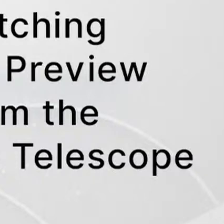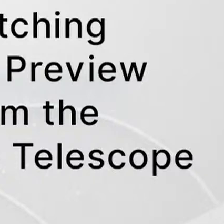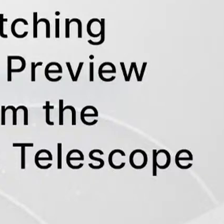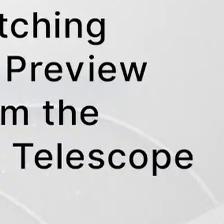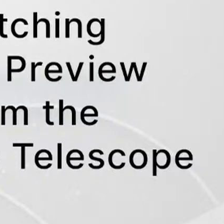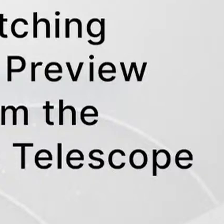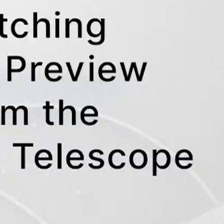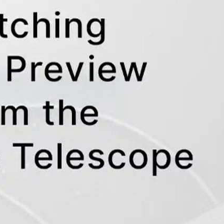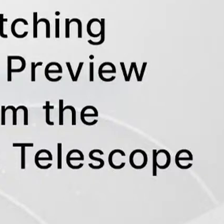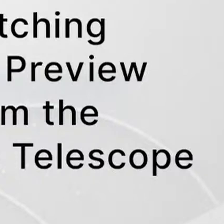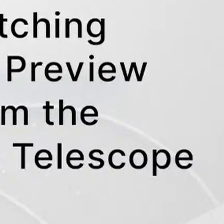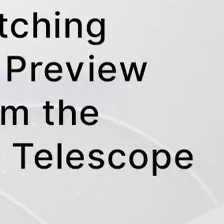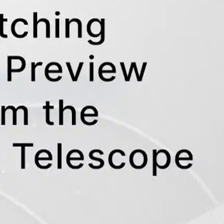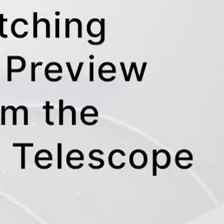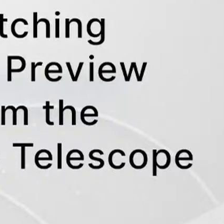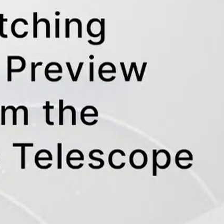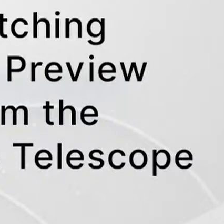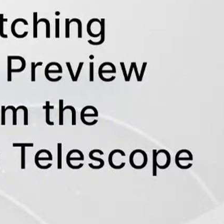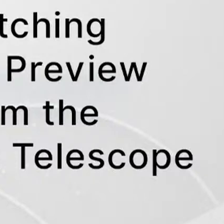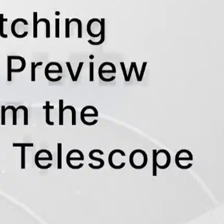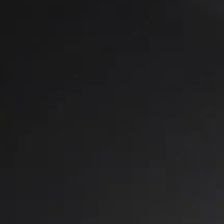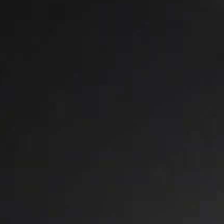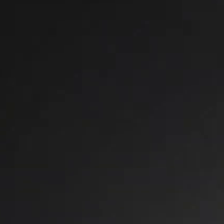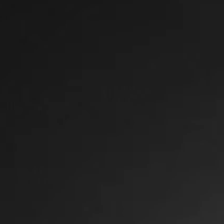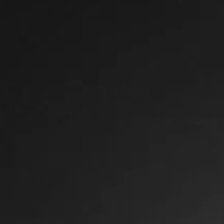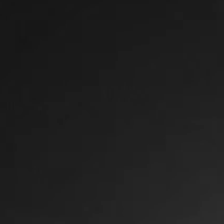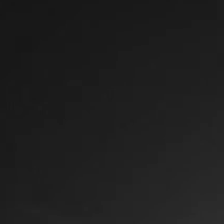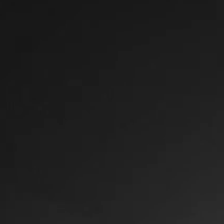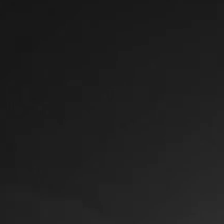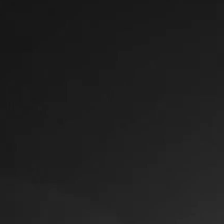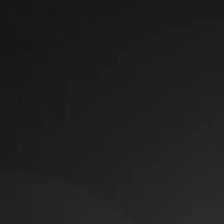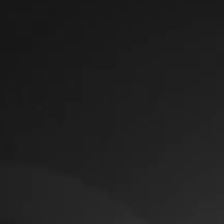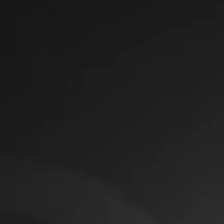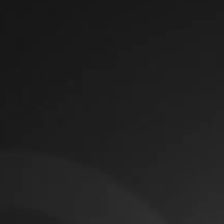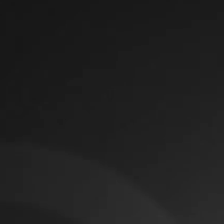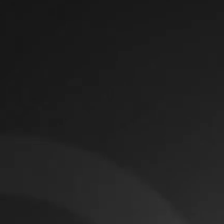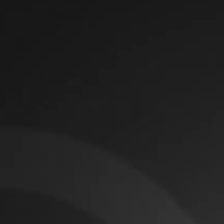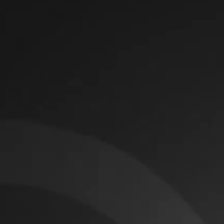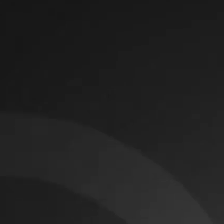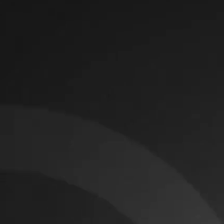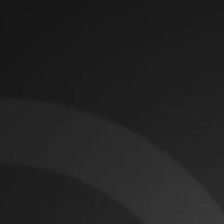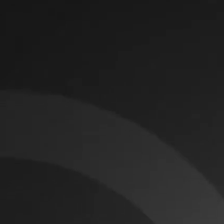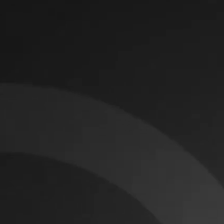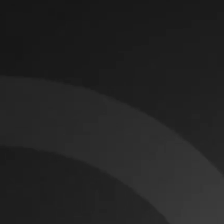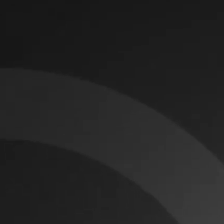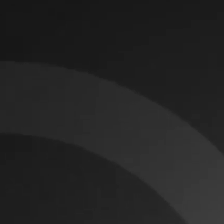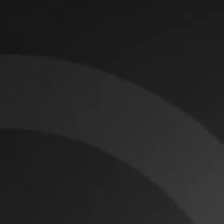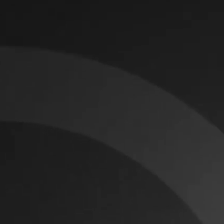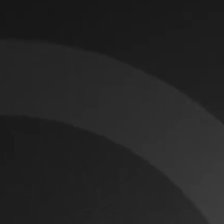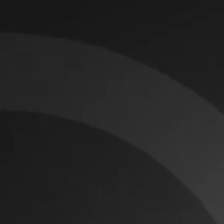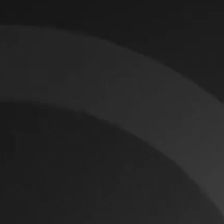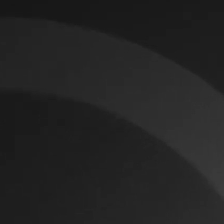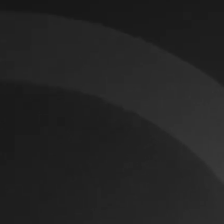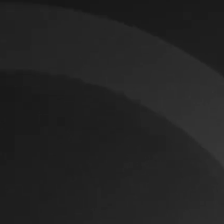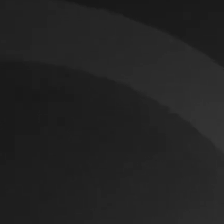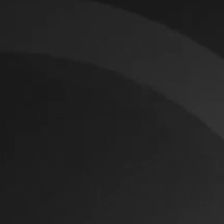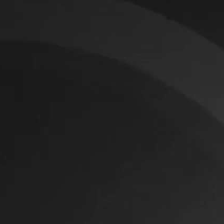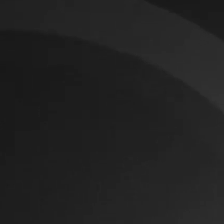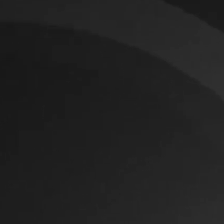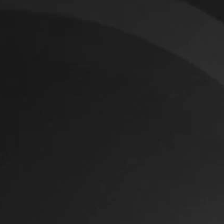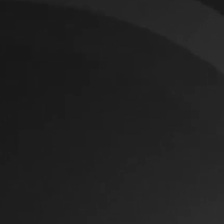to